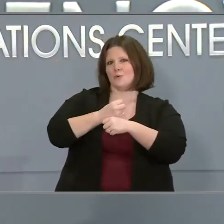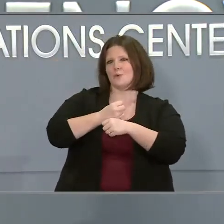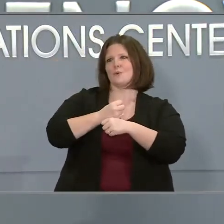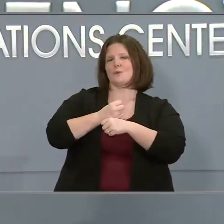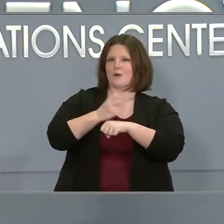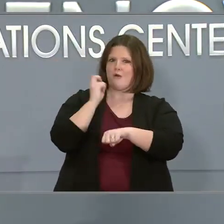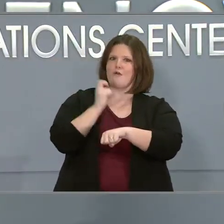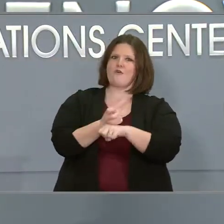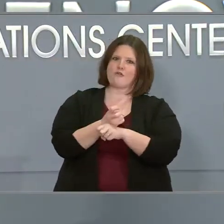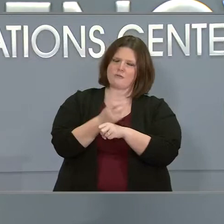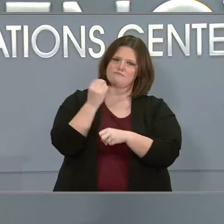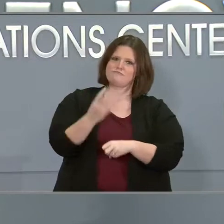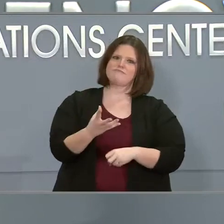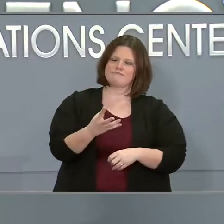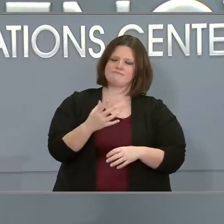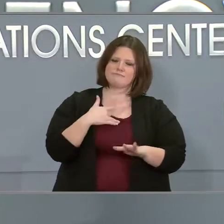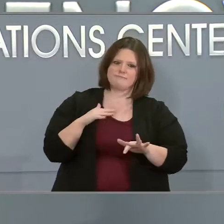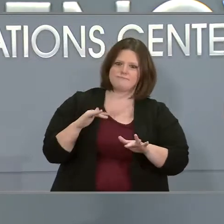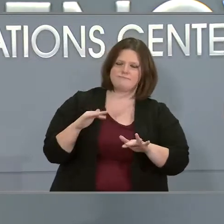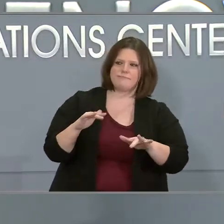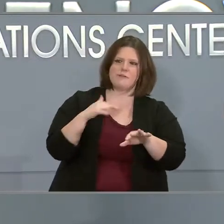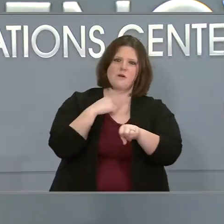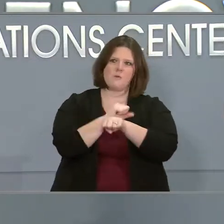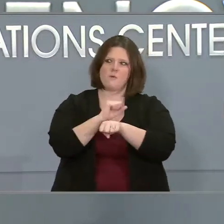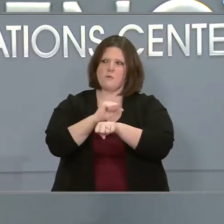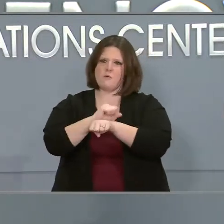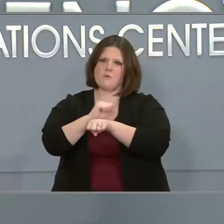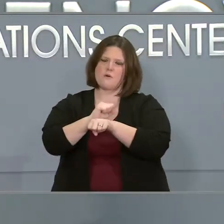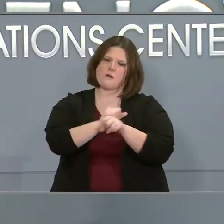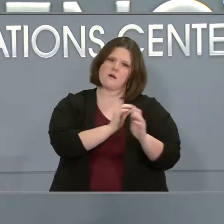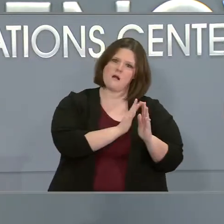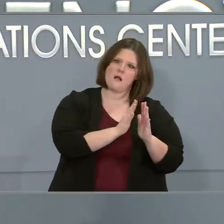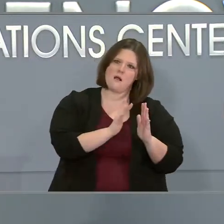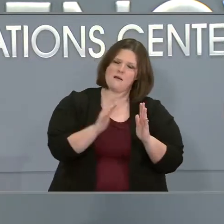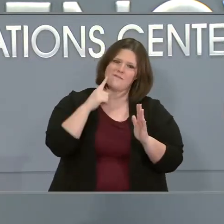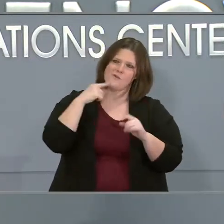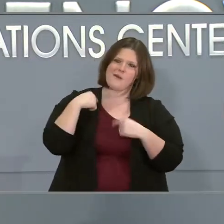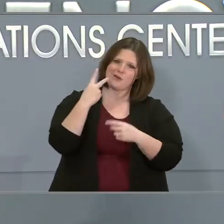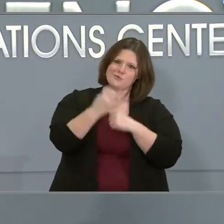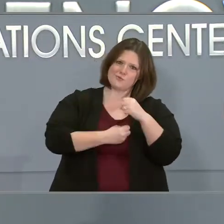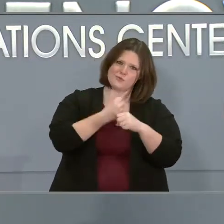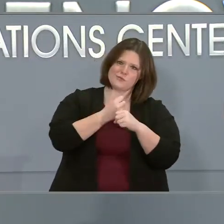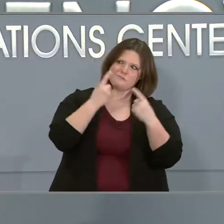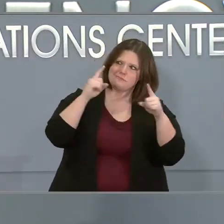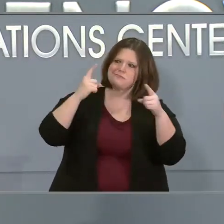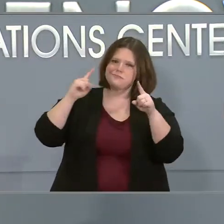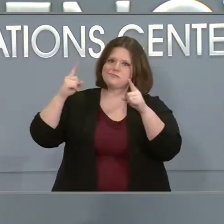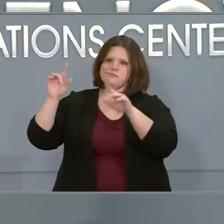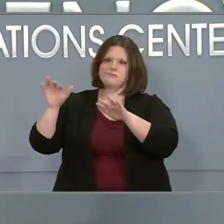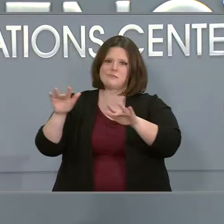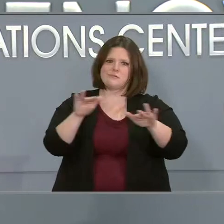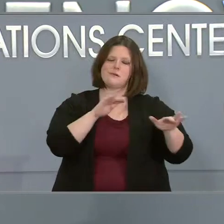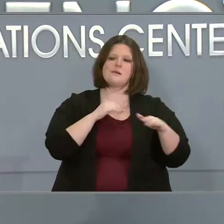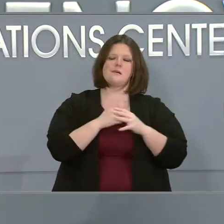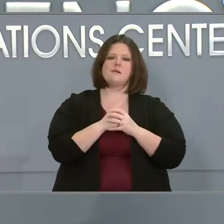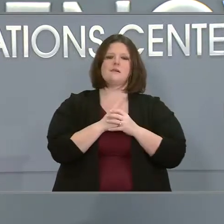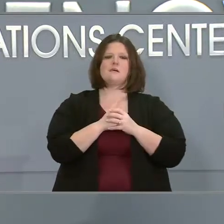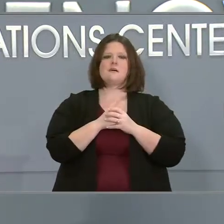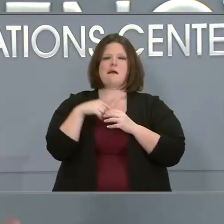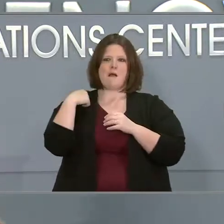marathon. And I'm so proud of all of the work that we've been able to accomplish. And so as we came